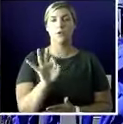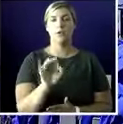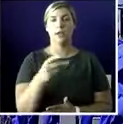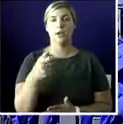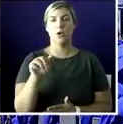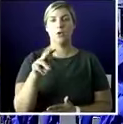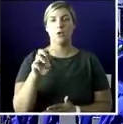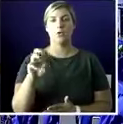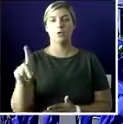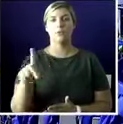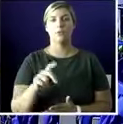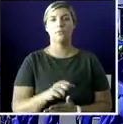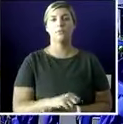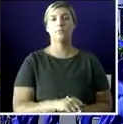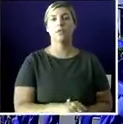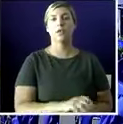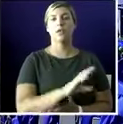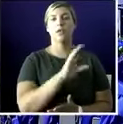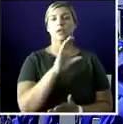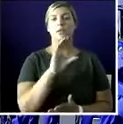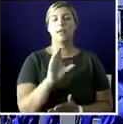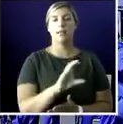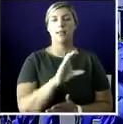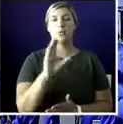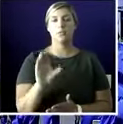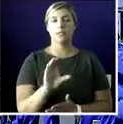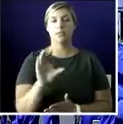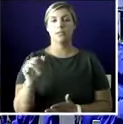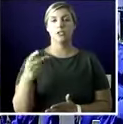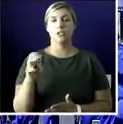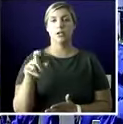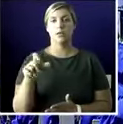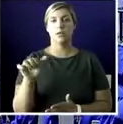Harold. Caitlin Christine Shelnut.